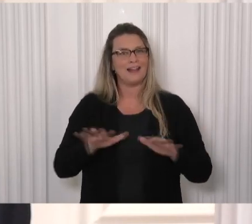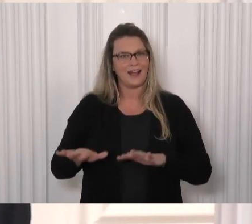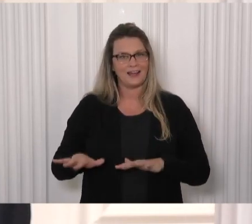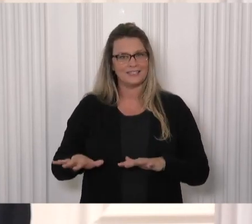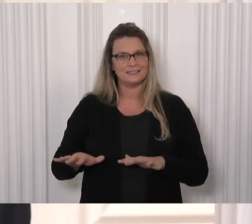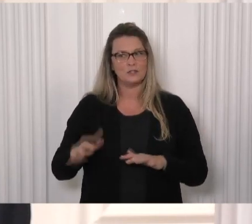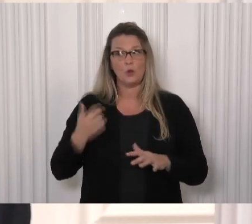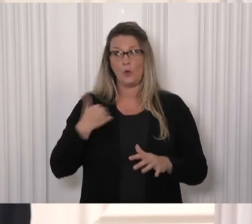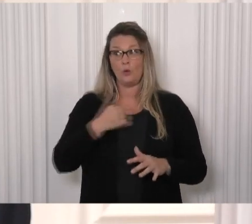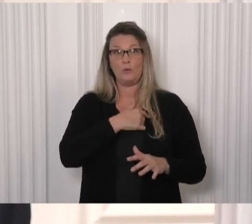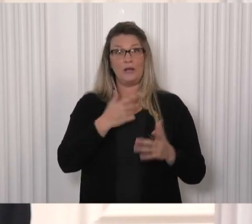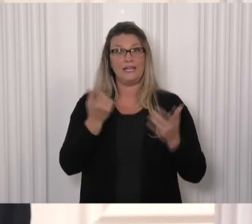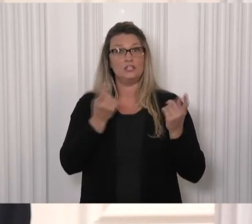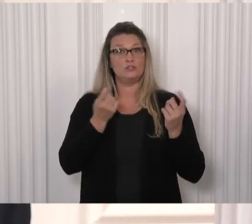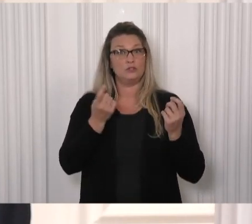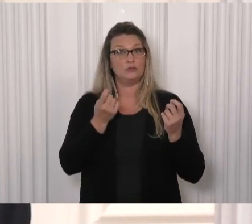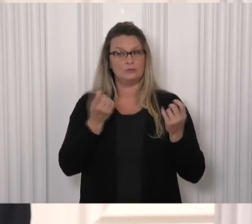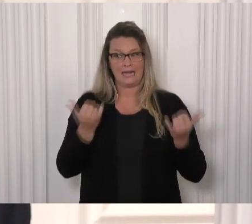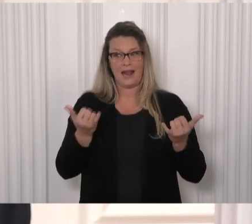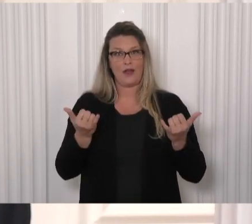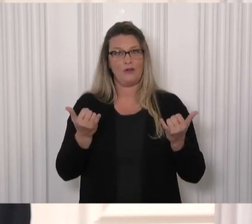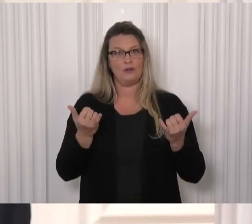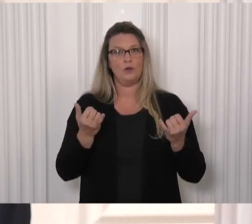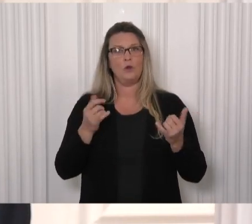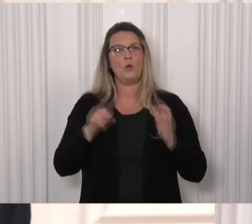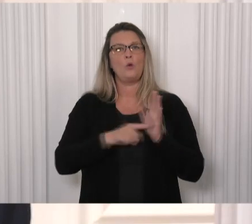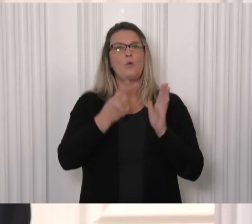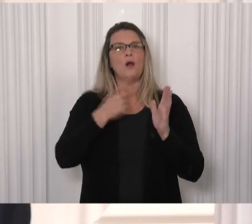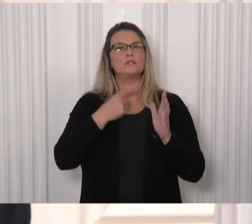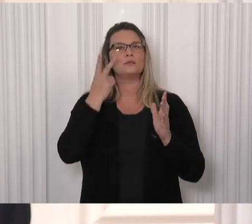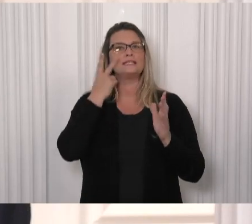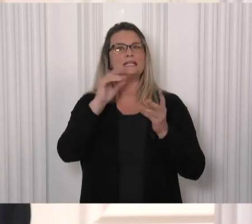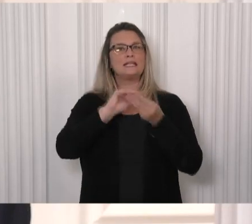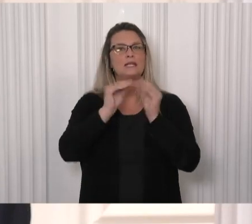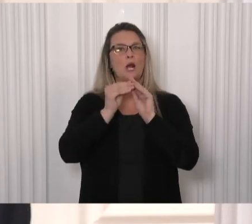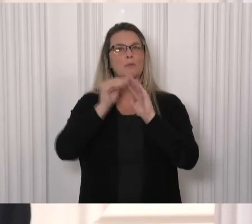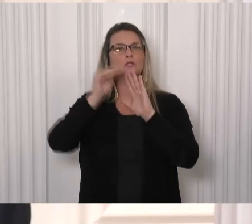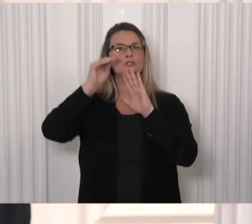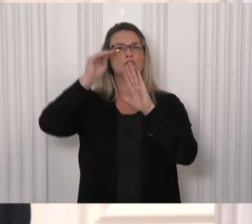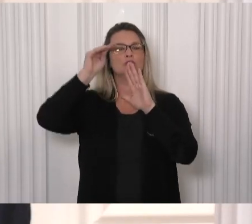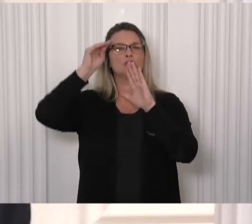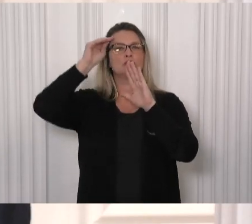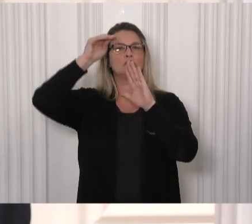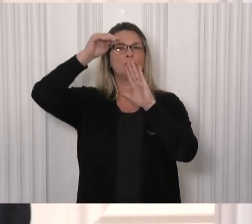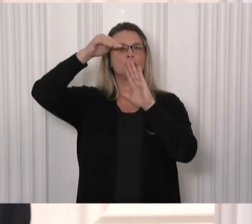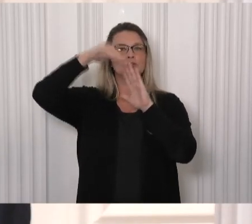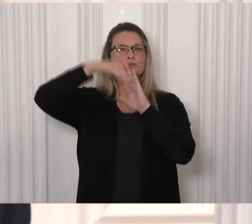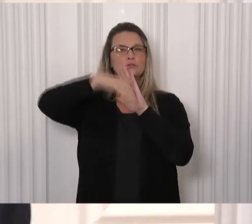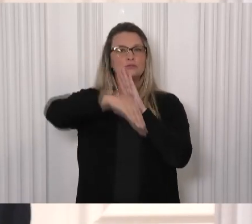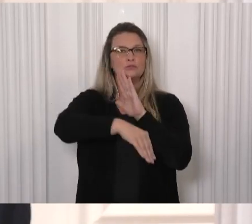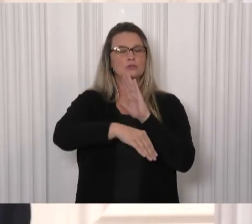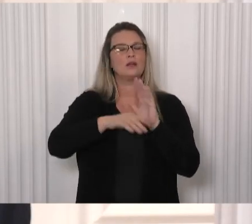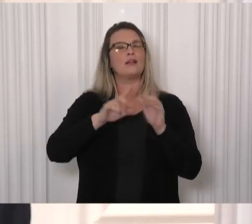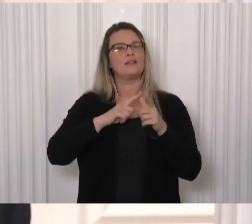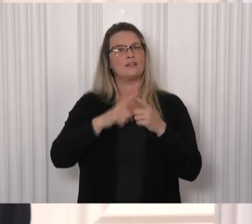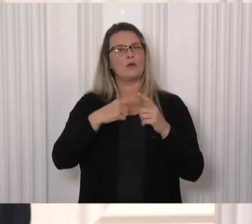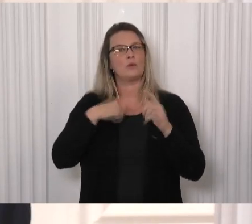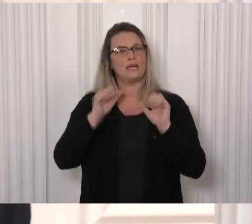we're doing immediately upon seeing the numbers and the trend lines that will cause us to relax it.